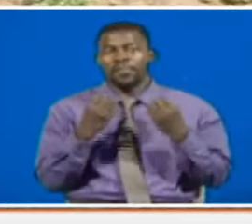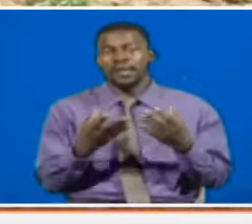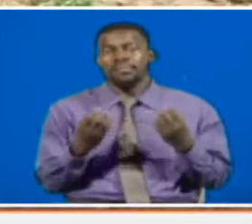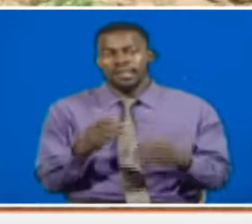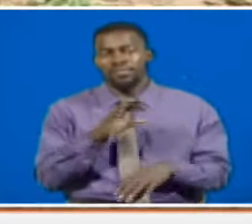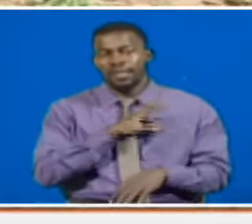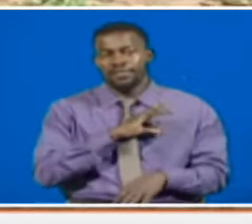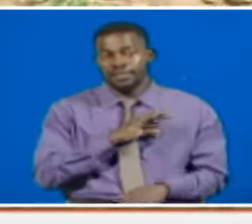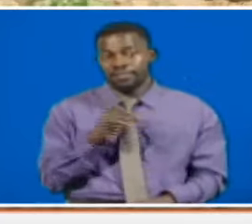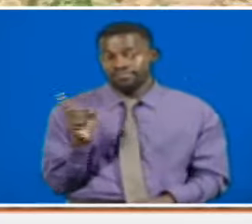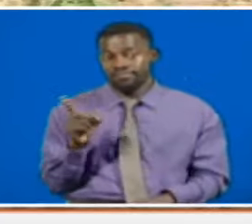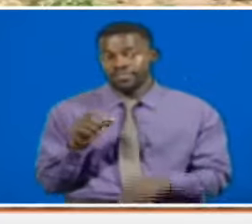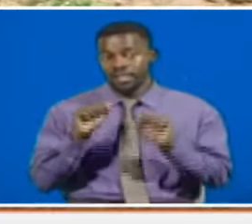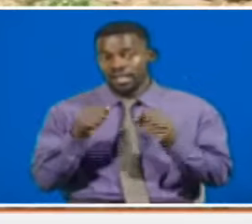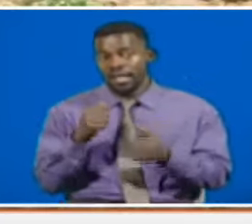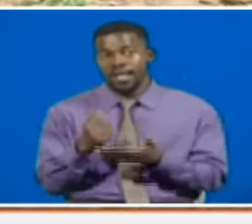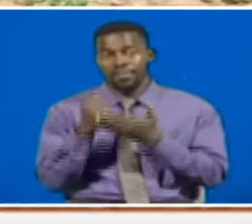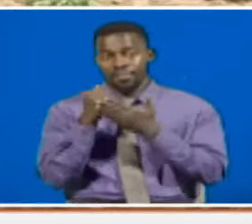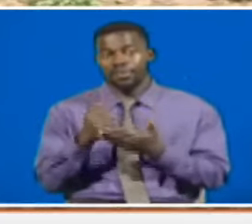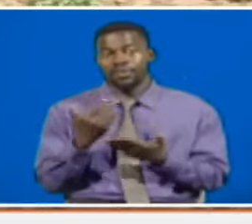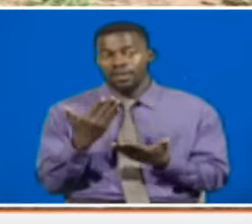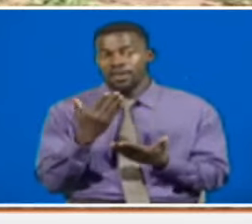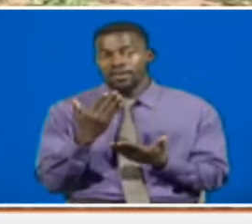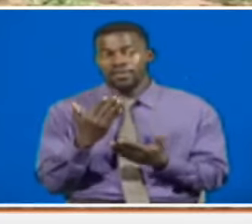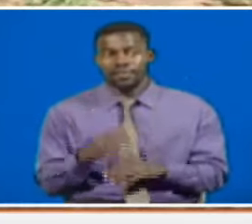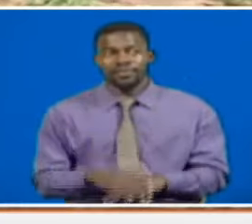malnutrition, but most cases of malnutrition are out.